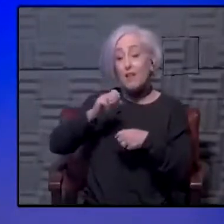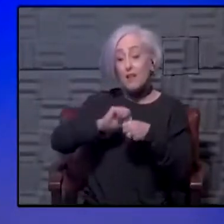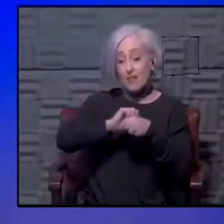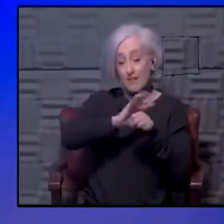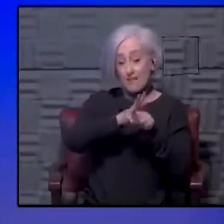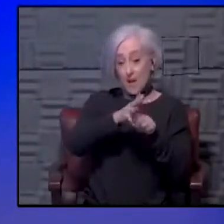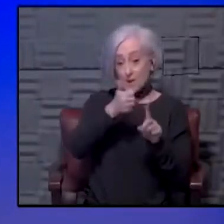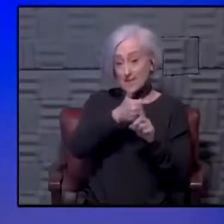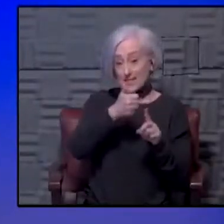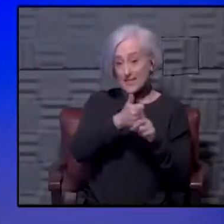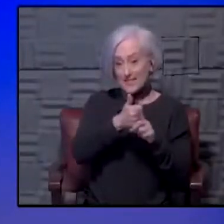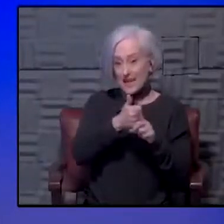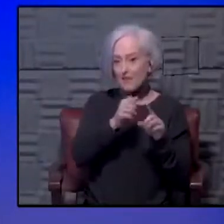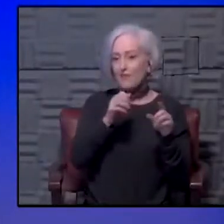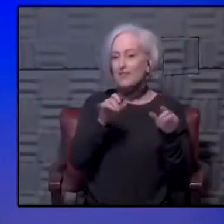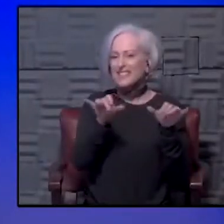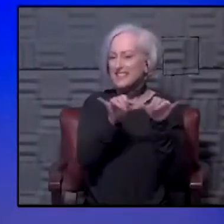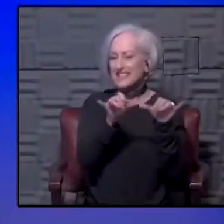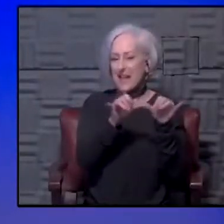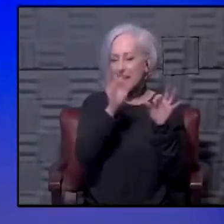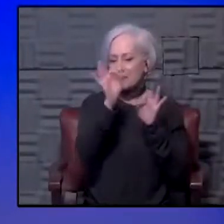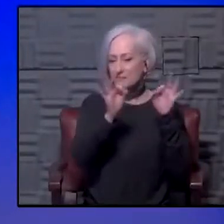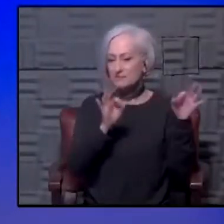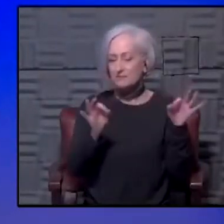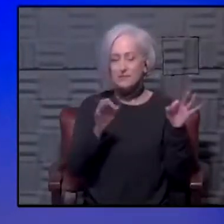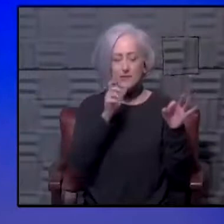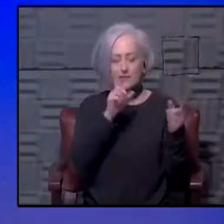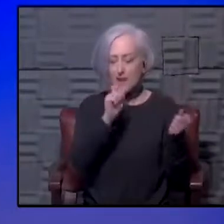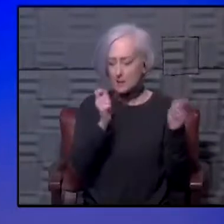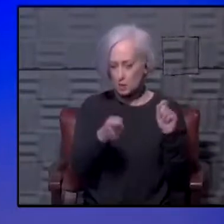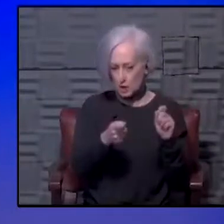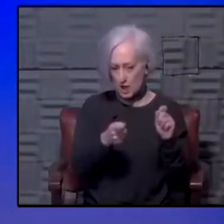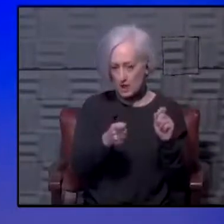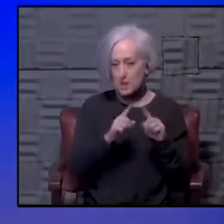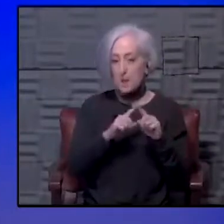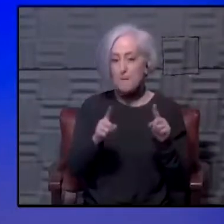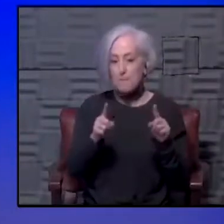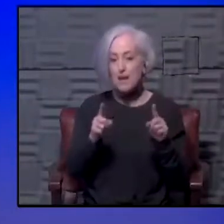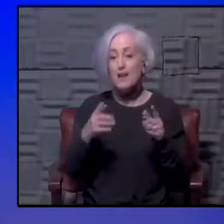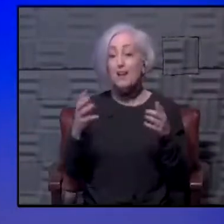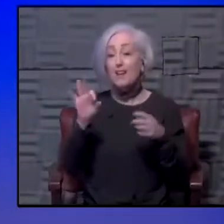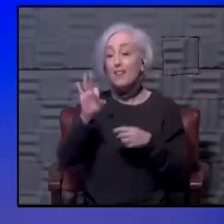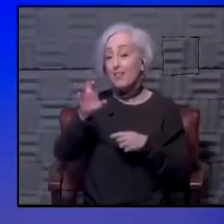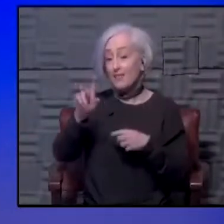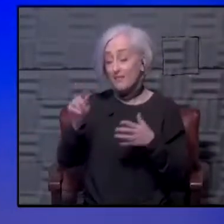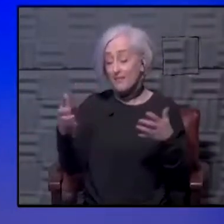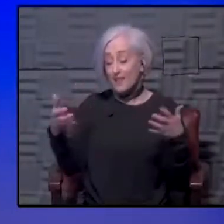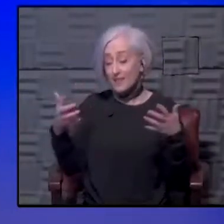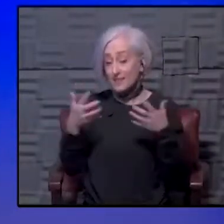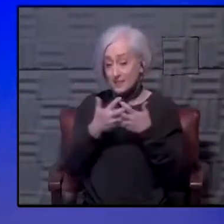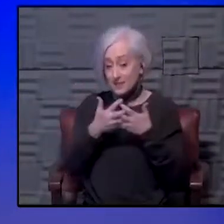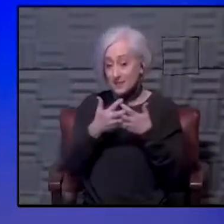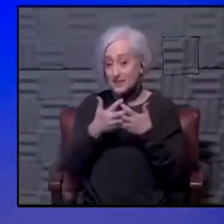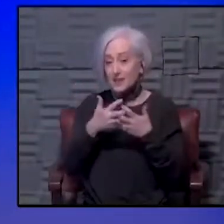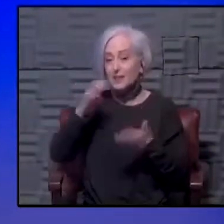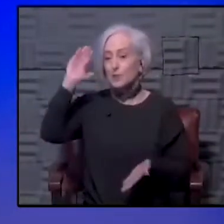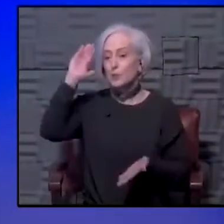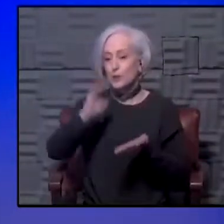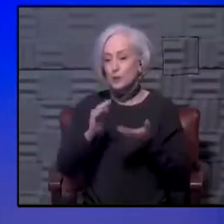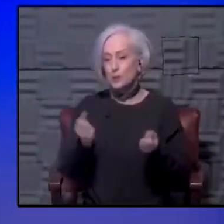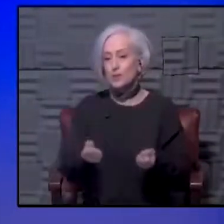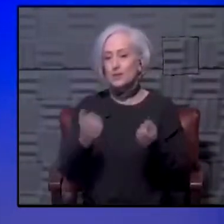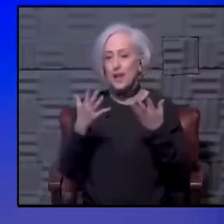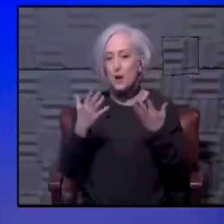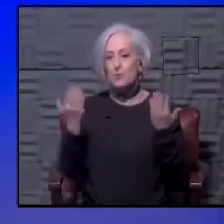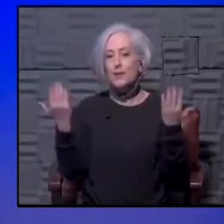not changed size, the droplets have not changed size. That just helps to reduce or allow the amount of droplets